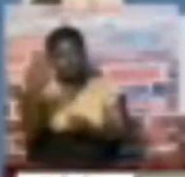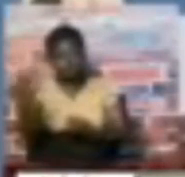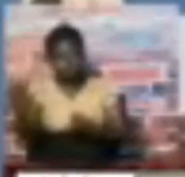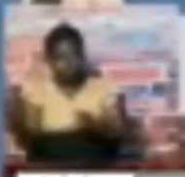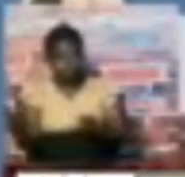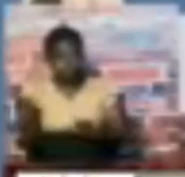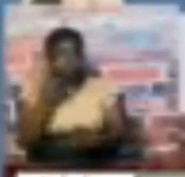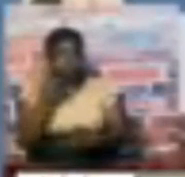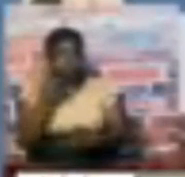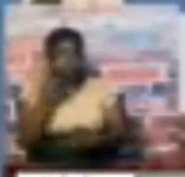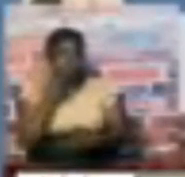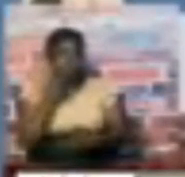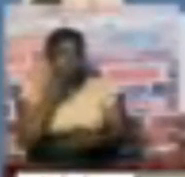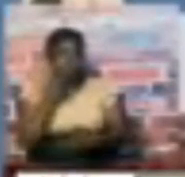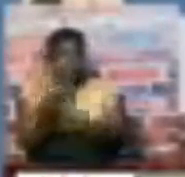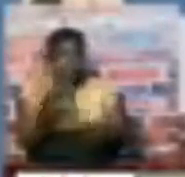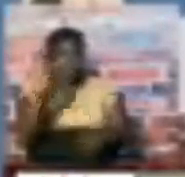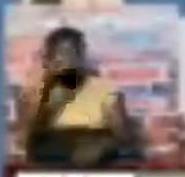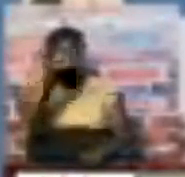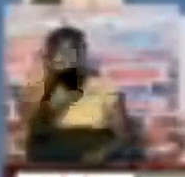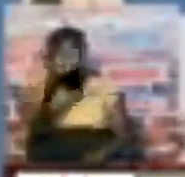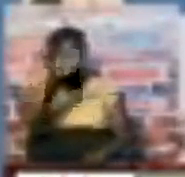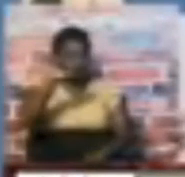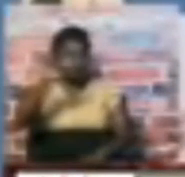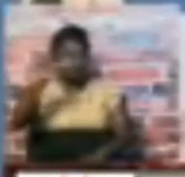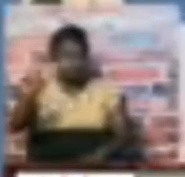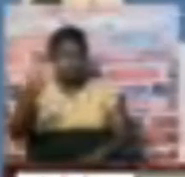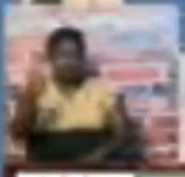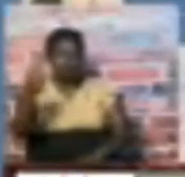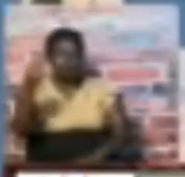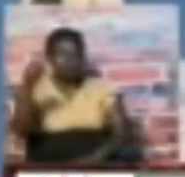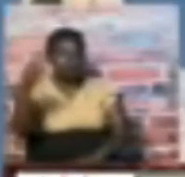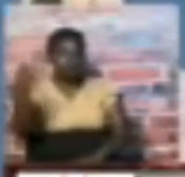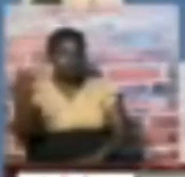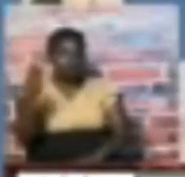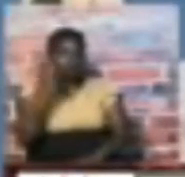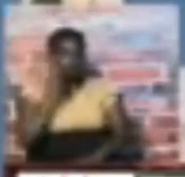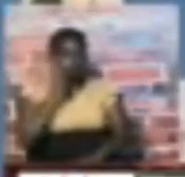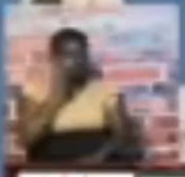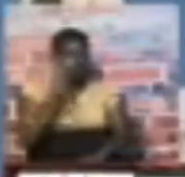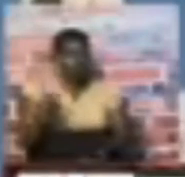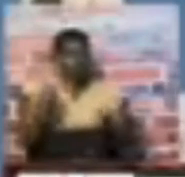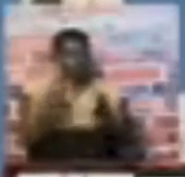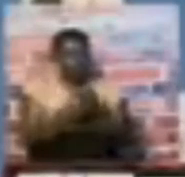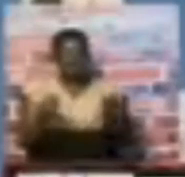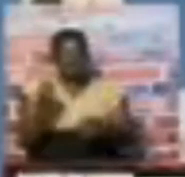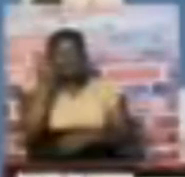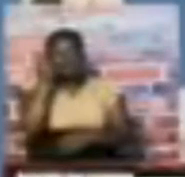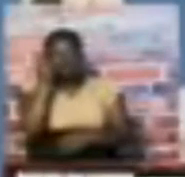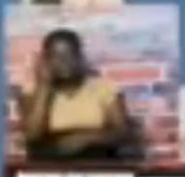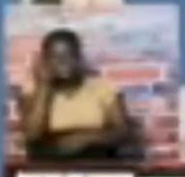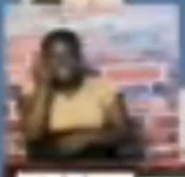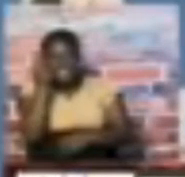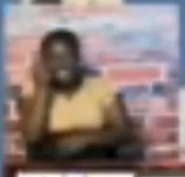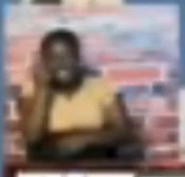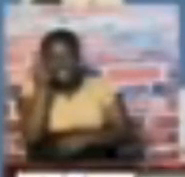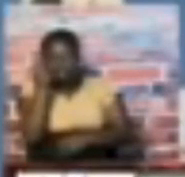Mary, 1.5 million shillings. Ugandans on Twitter, 1.3 million.